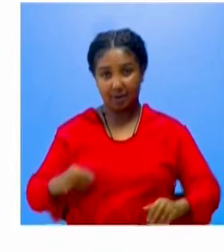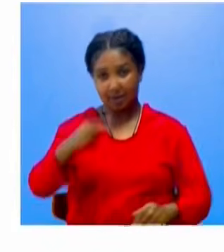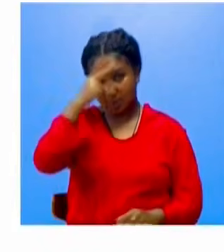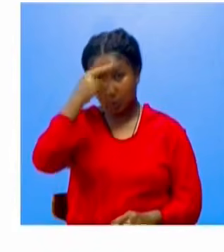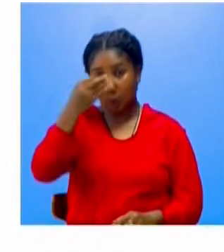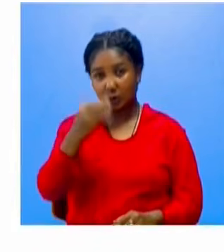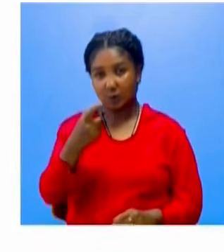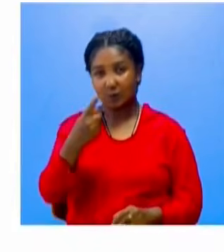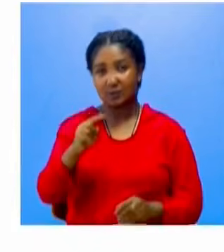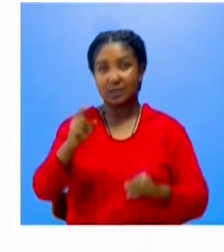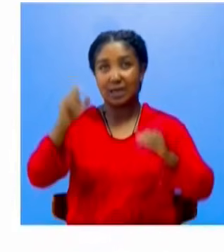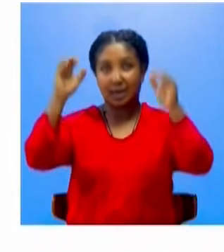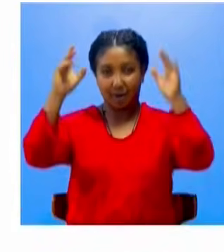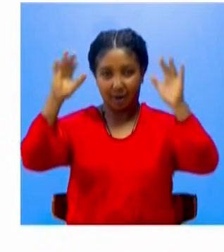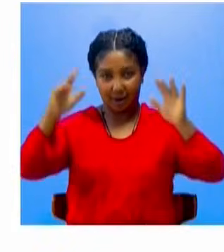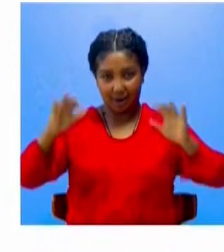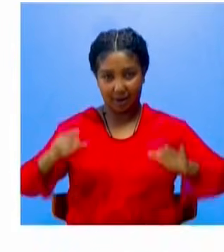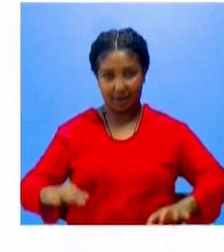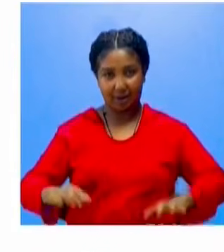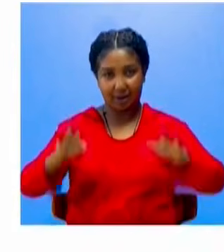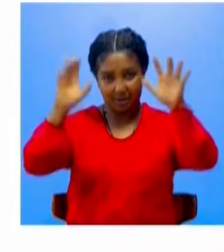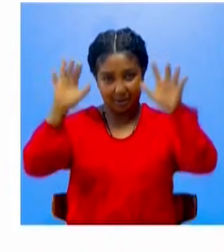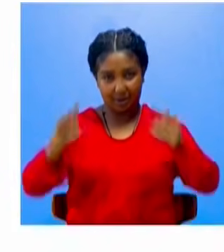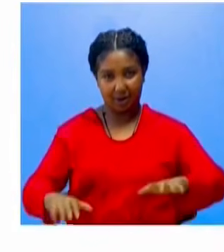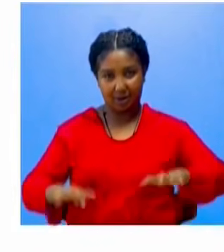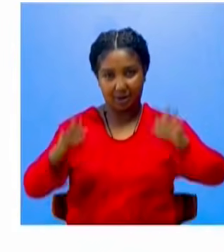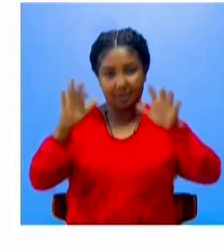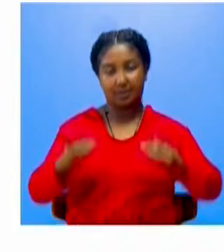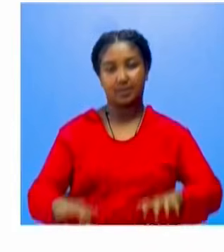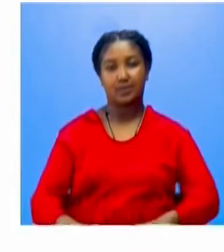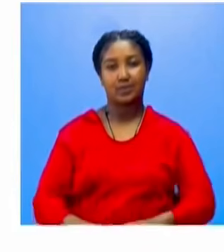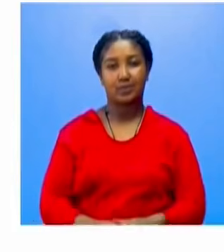Because of the rain.